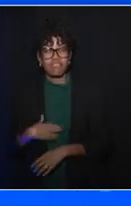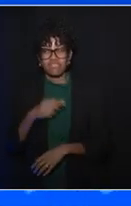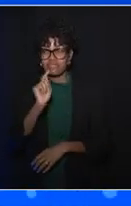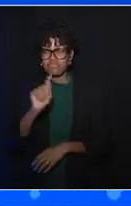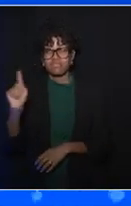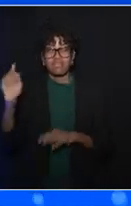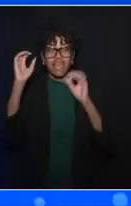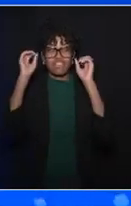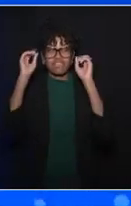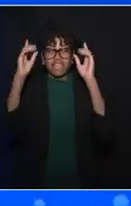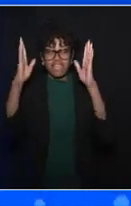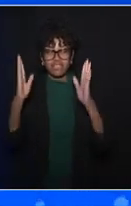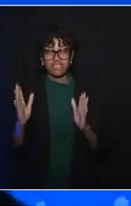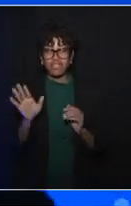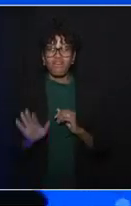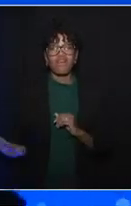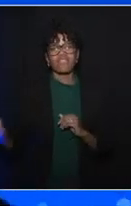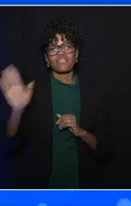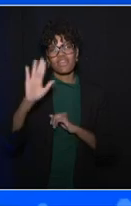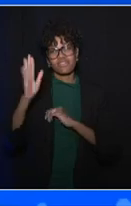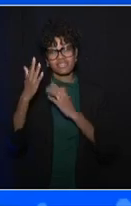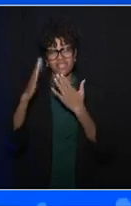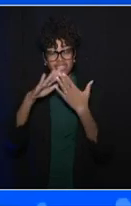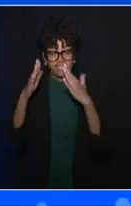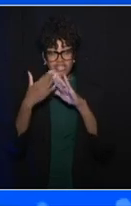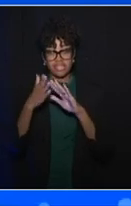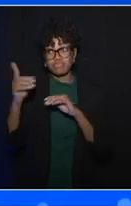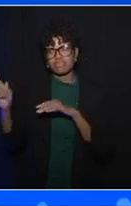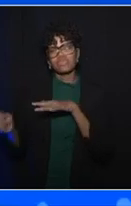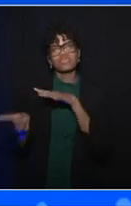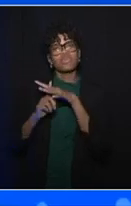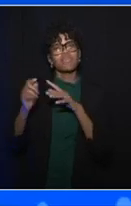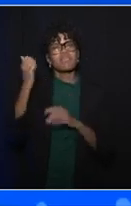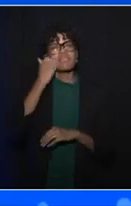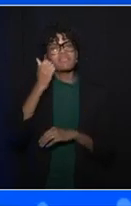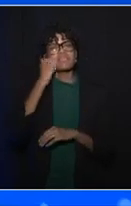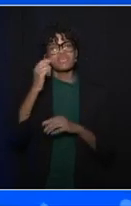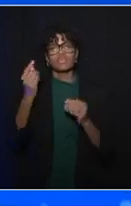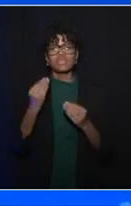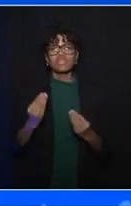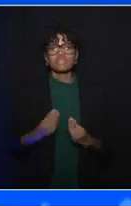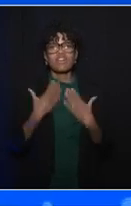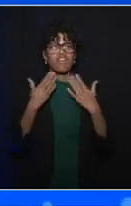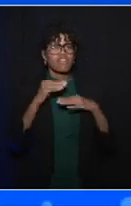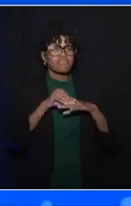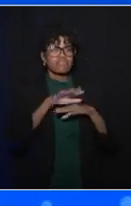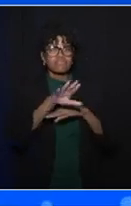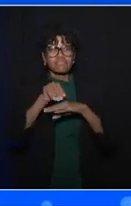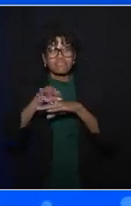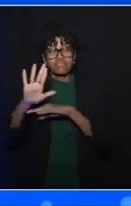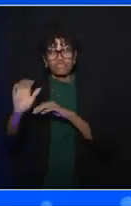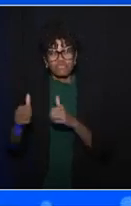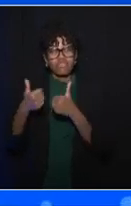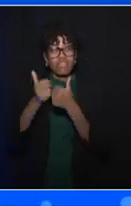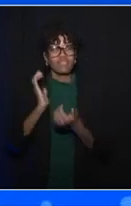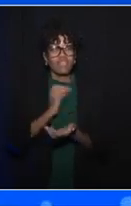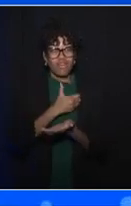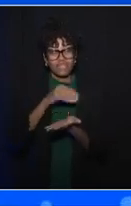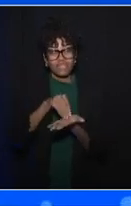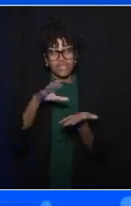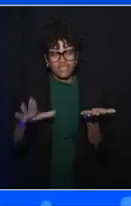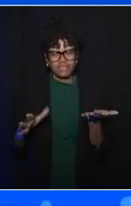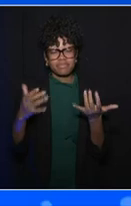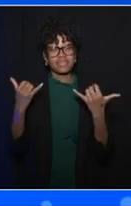our city who show up every day to inspire, challenge, and support our students. Now, it is